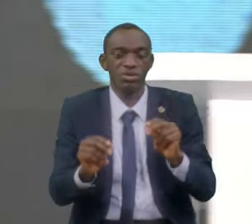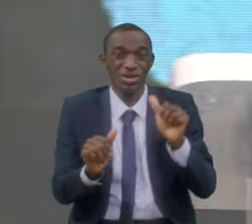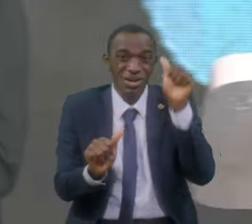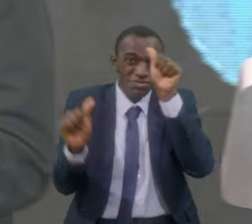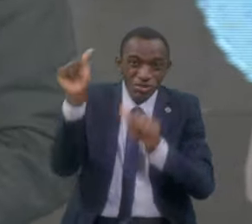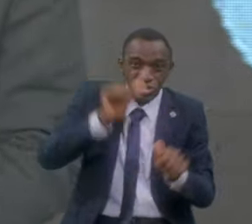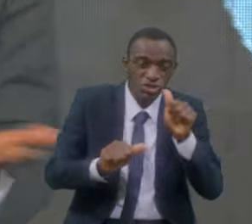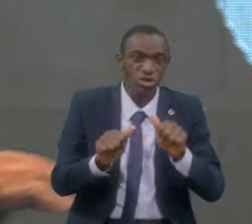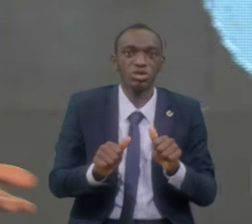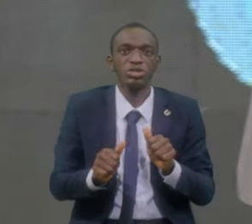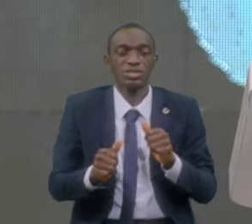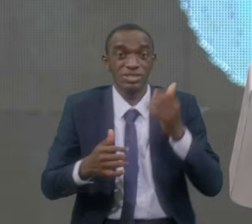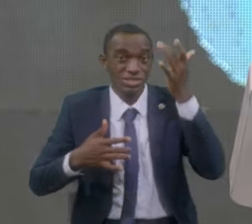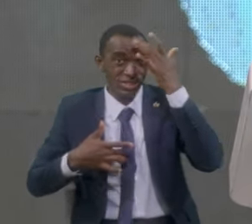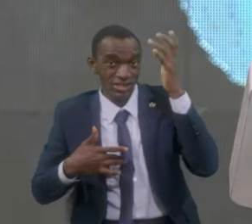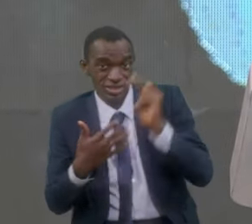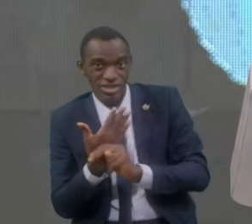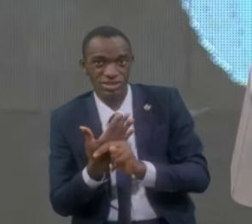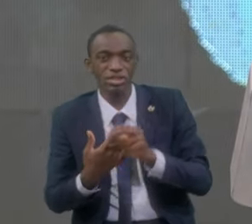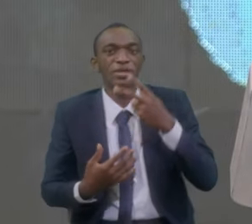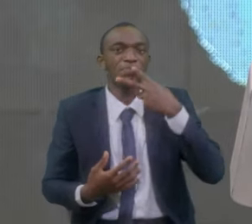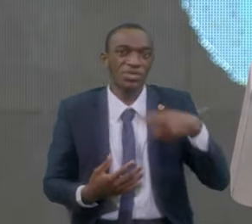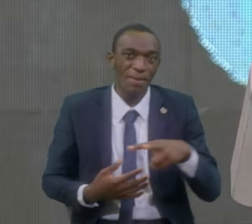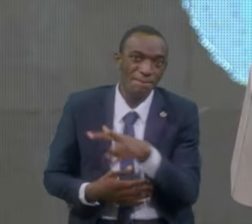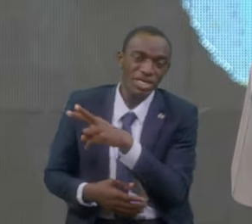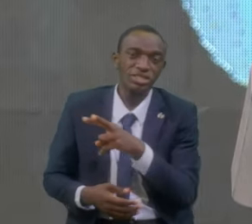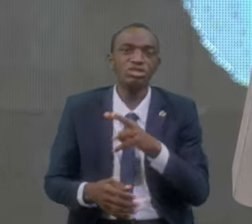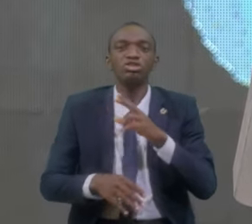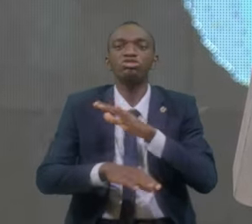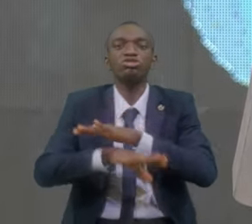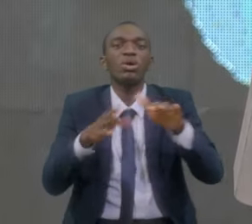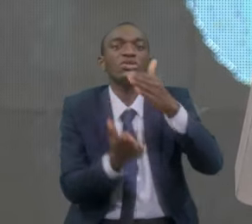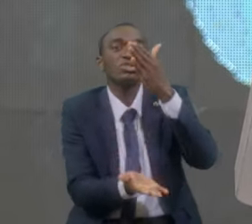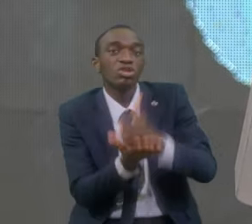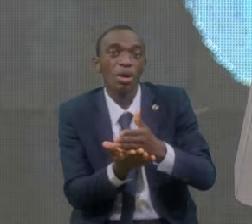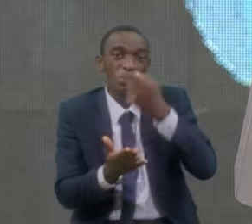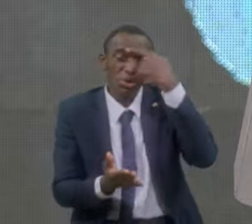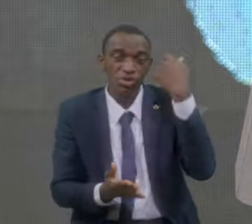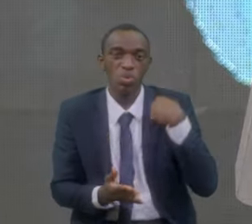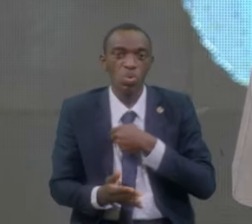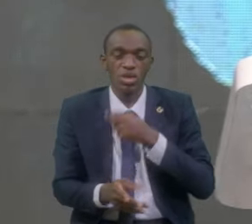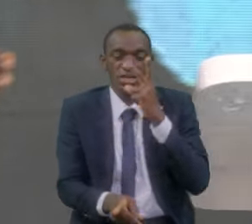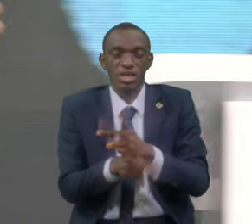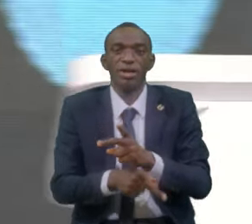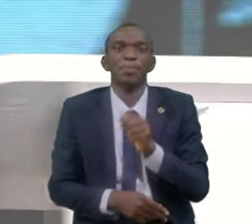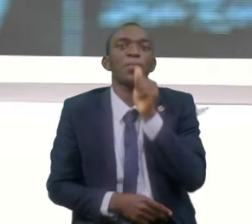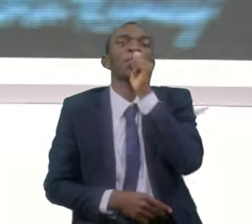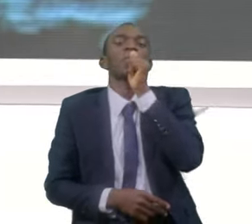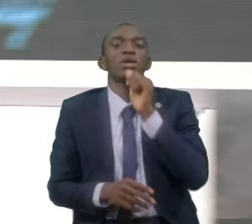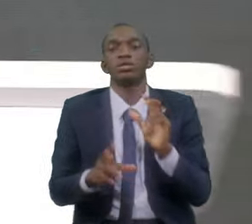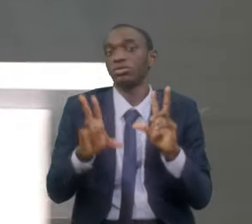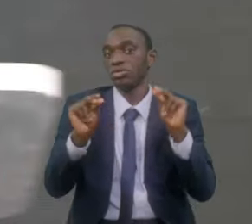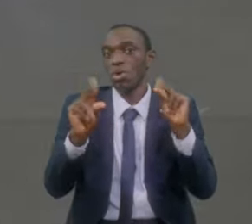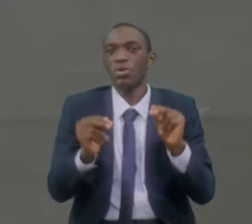stop. Sicknesses don't stop because we keep quiet. No, there must be